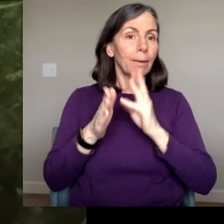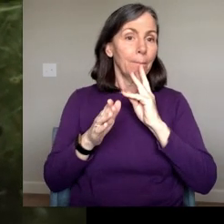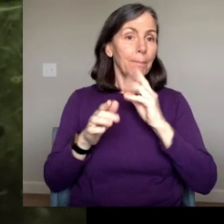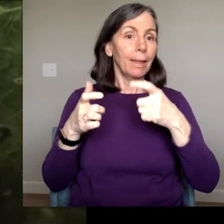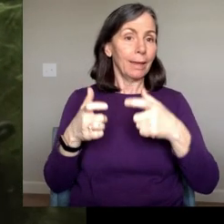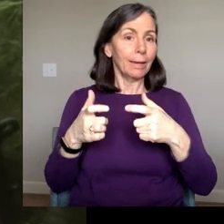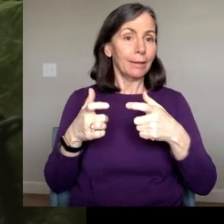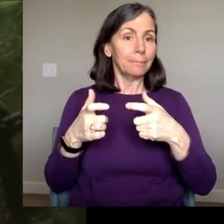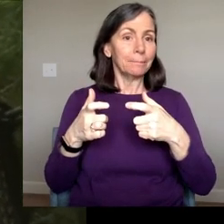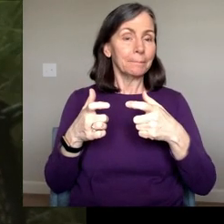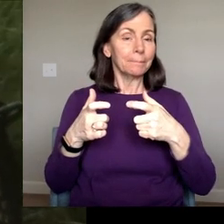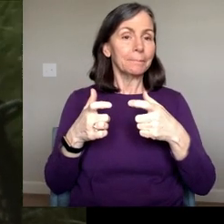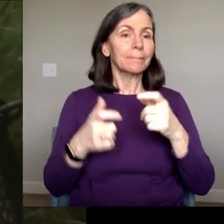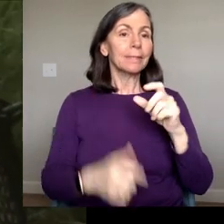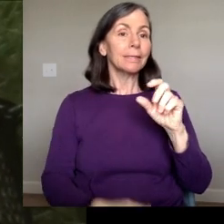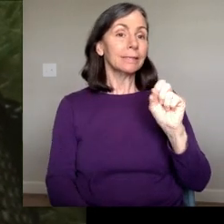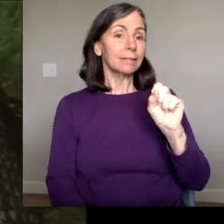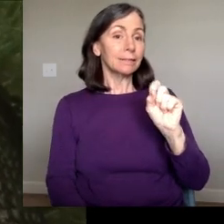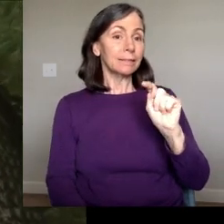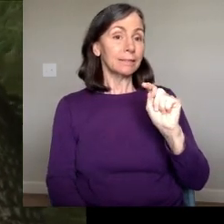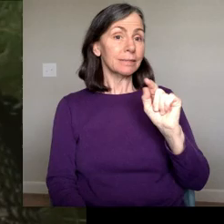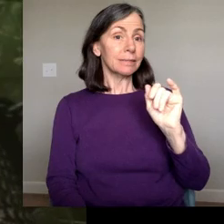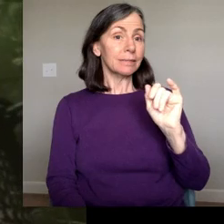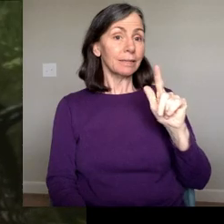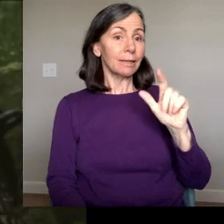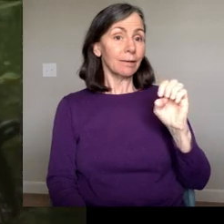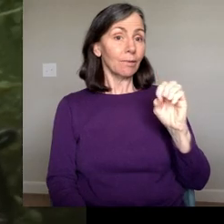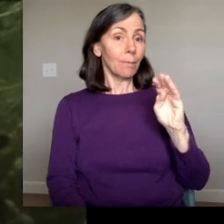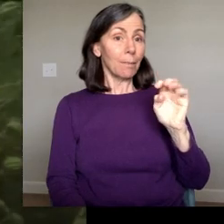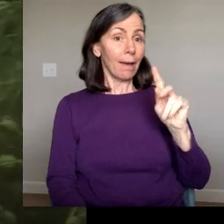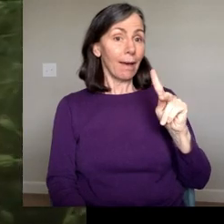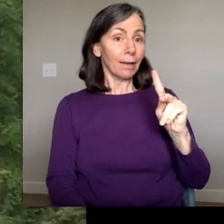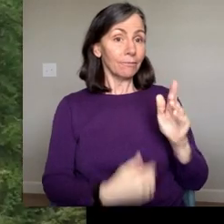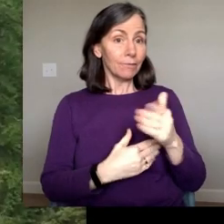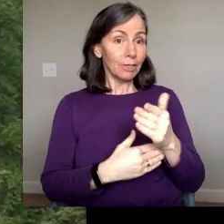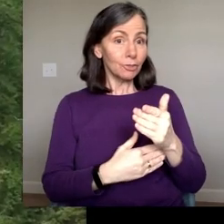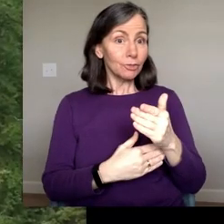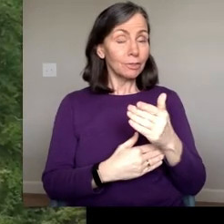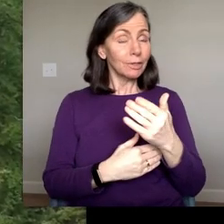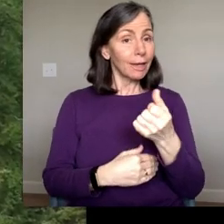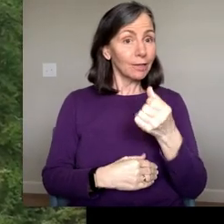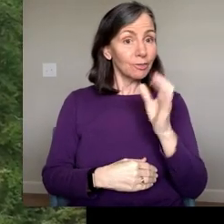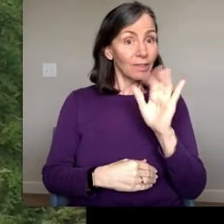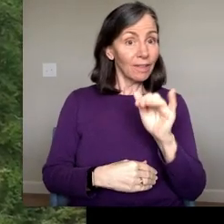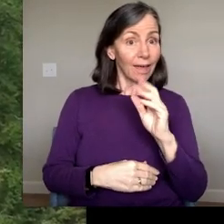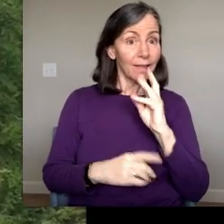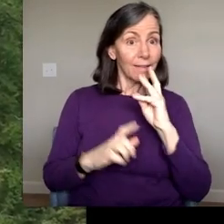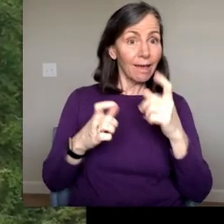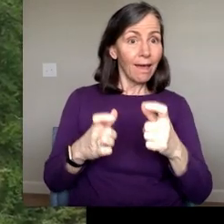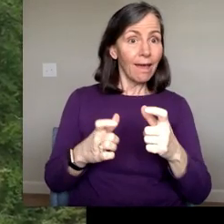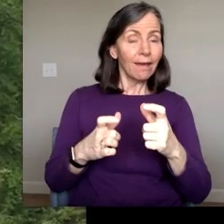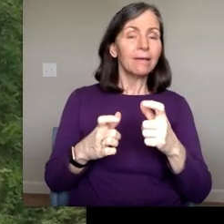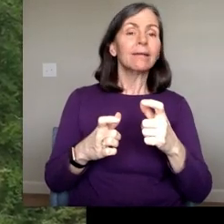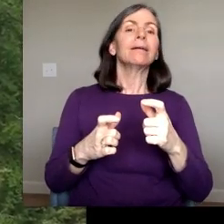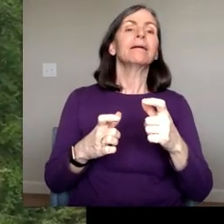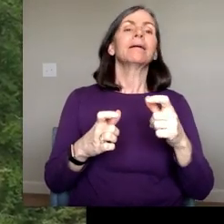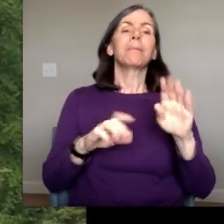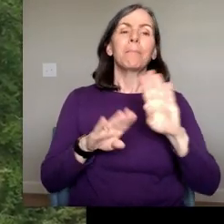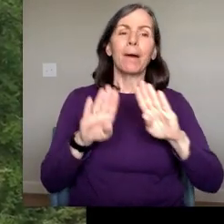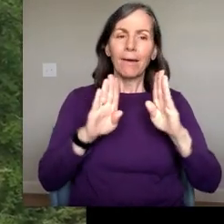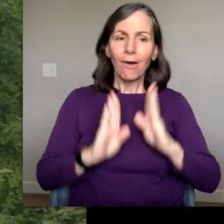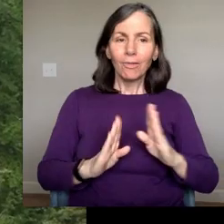The sticklebacks one can catch here are especially intriguing to biologists interested in